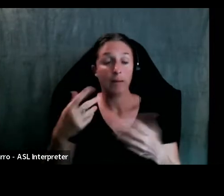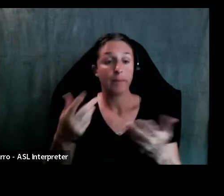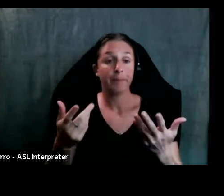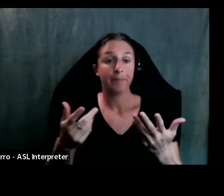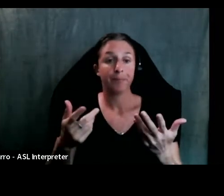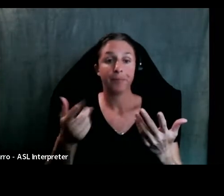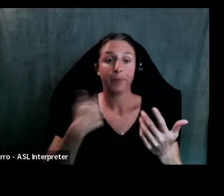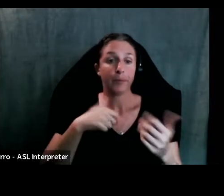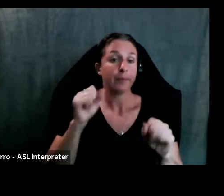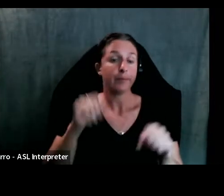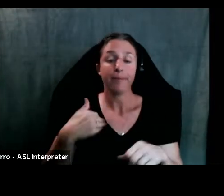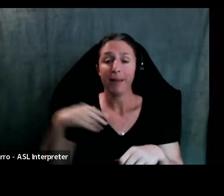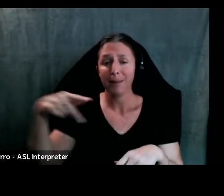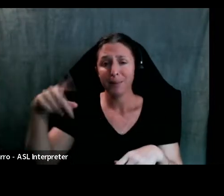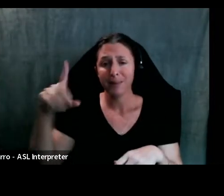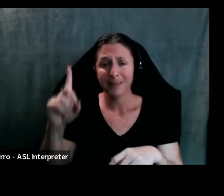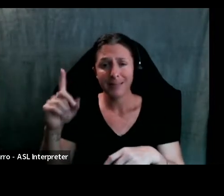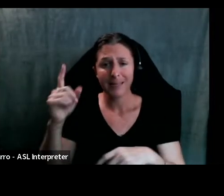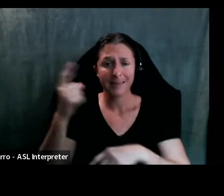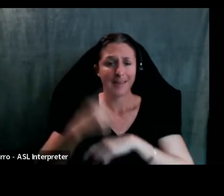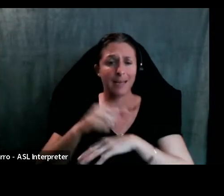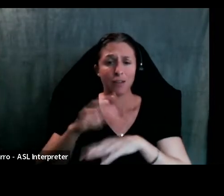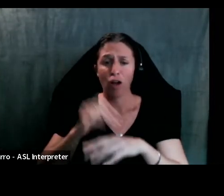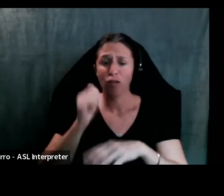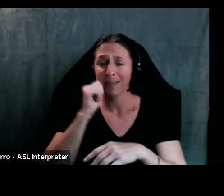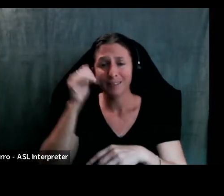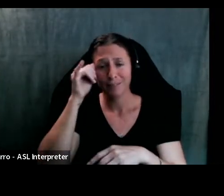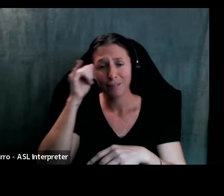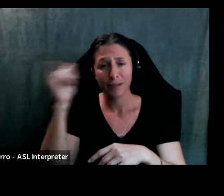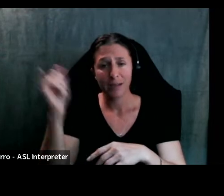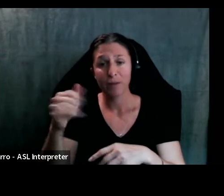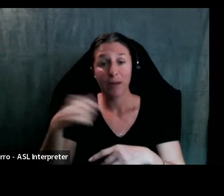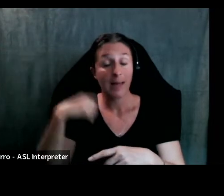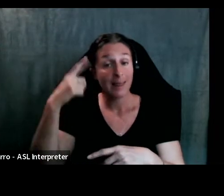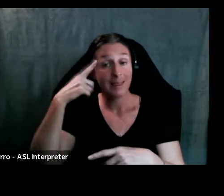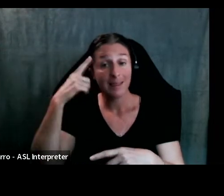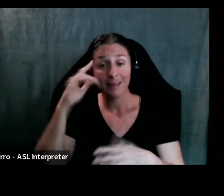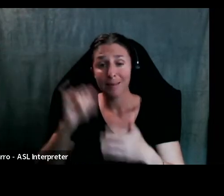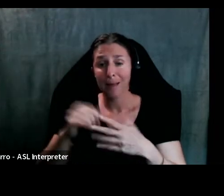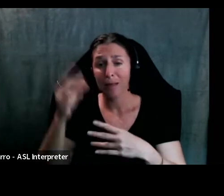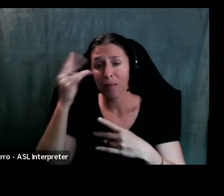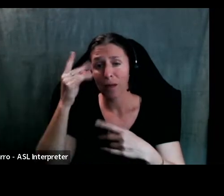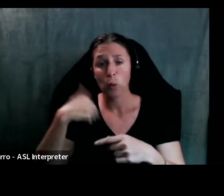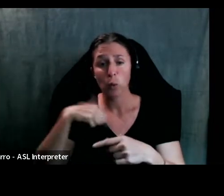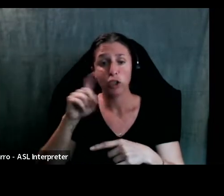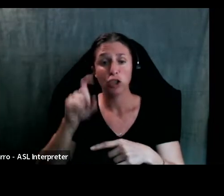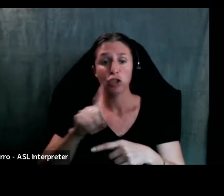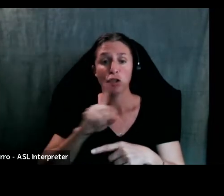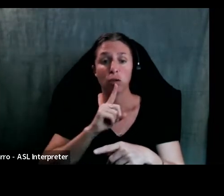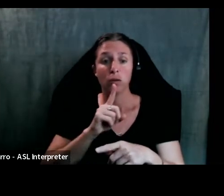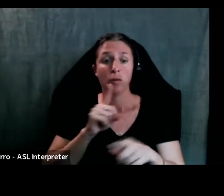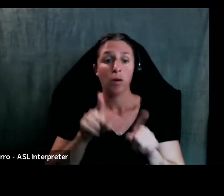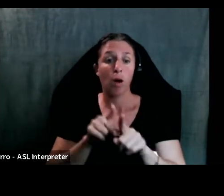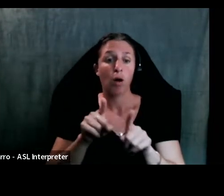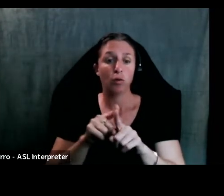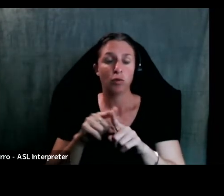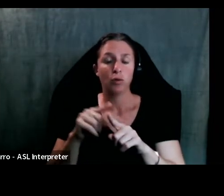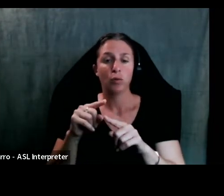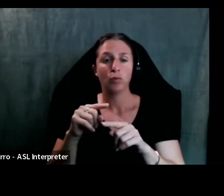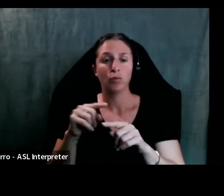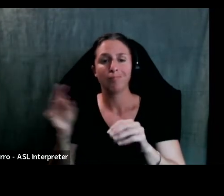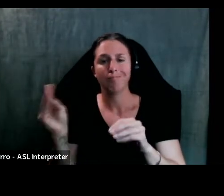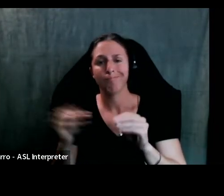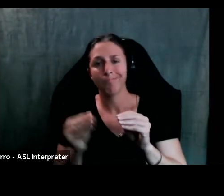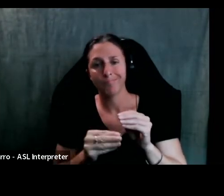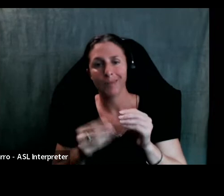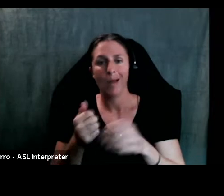PD days on race forever. Totally. But, I think the thought was that we also should weave in some other things that maybe